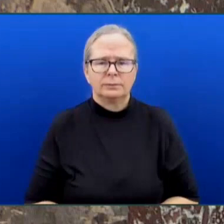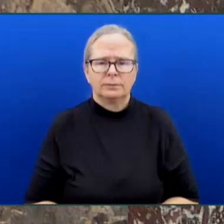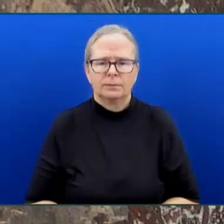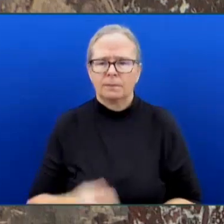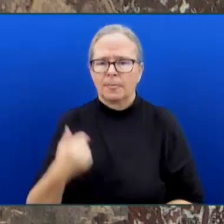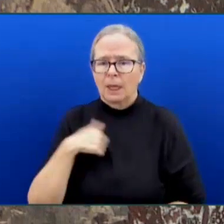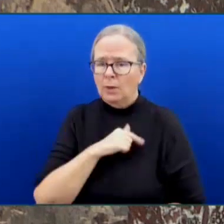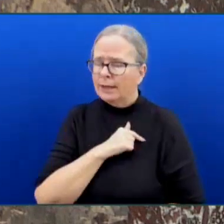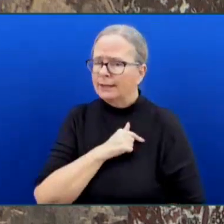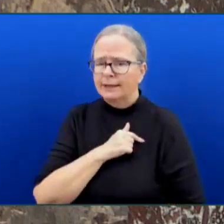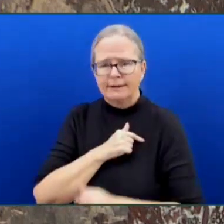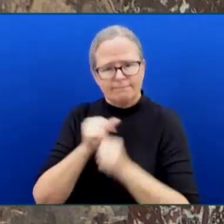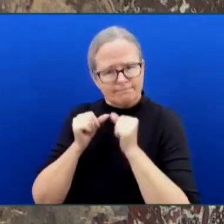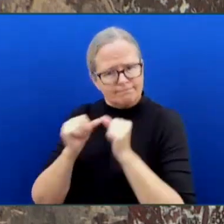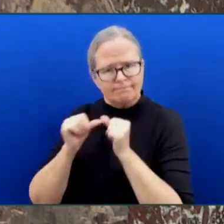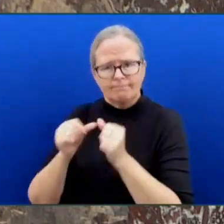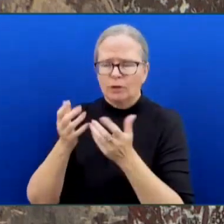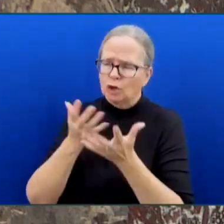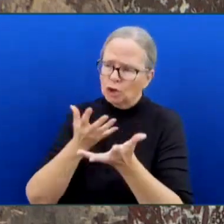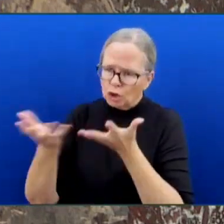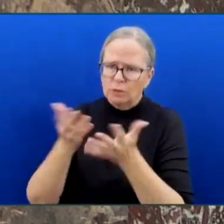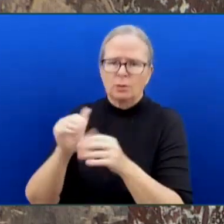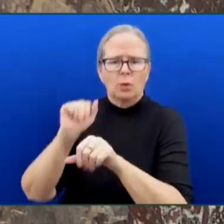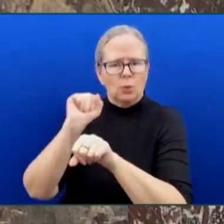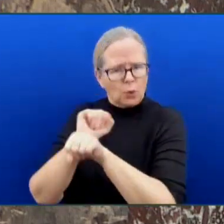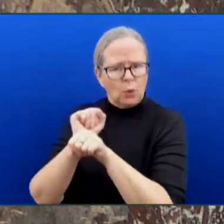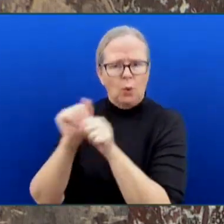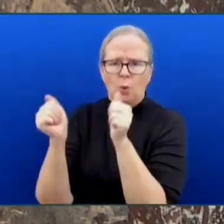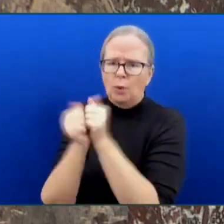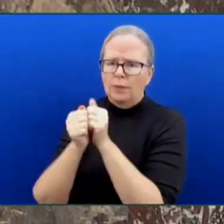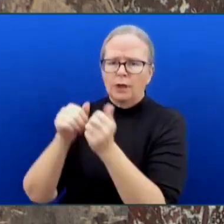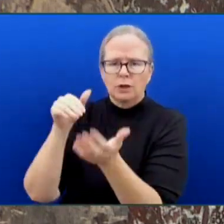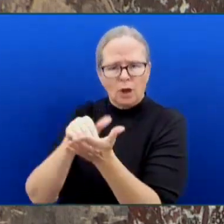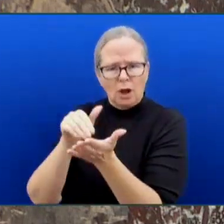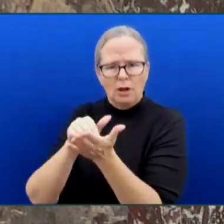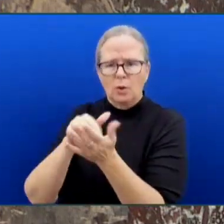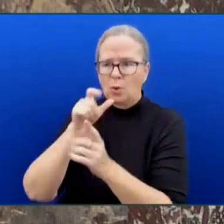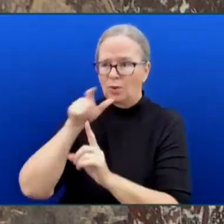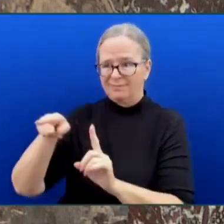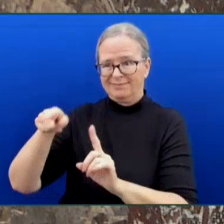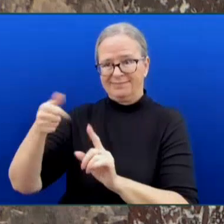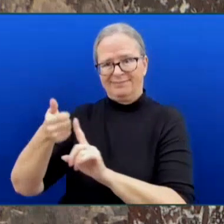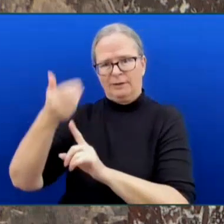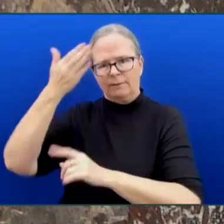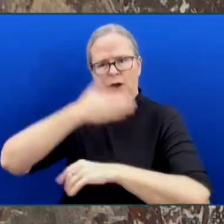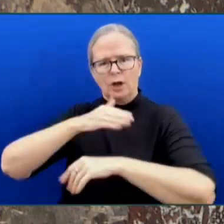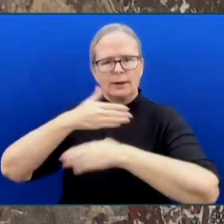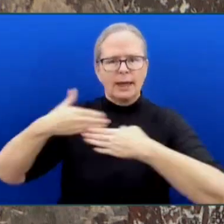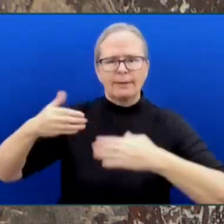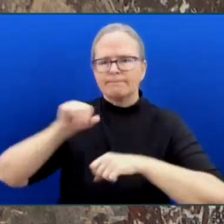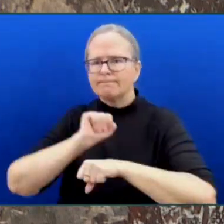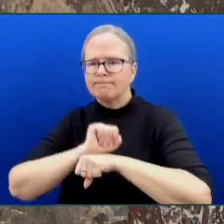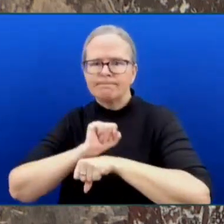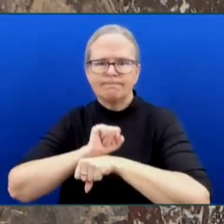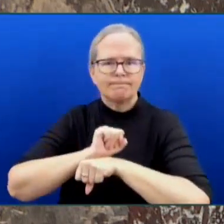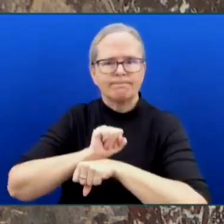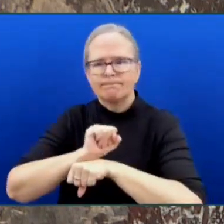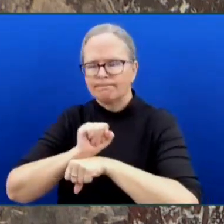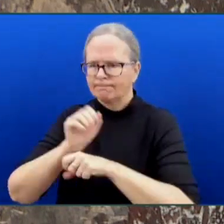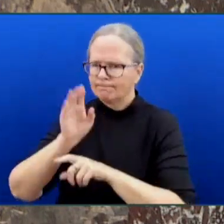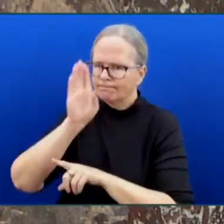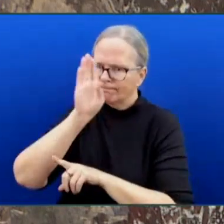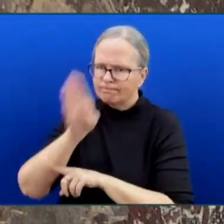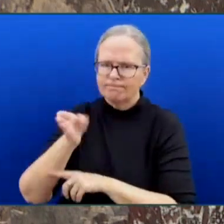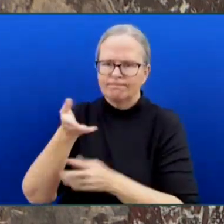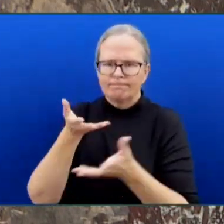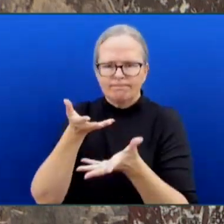to this crisis. We're going to continue to do that work. I would say that the goal here is to keep people alive. I agree with the member on that.